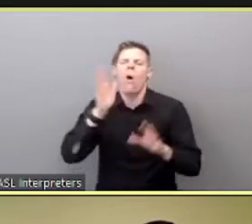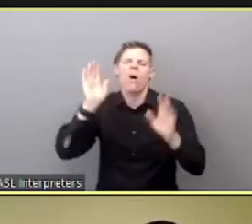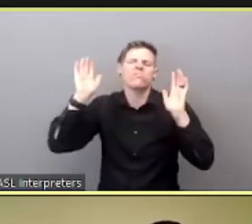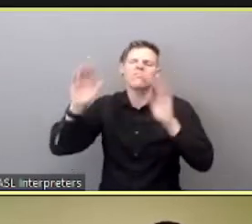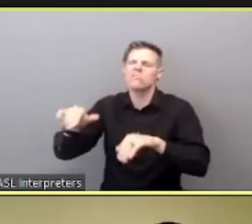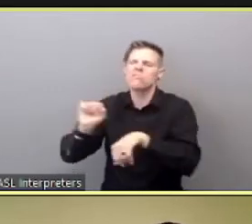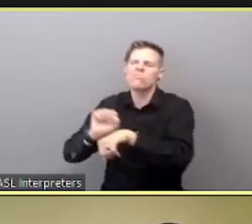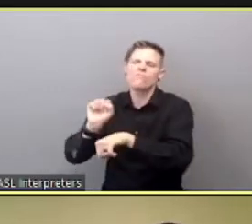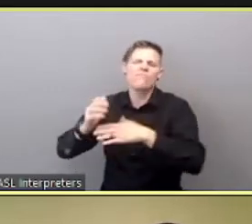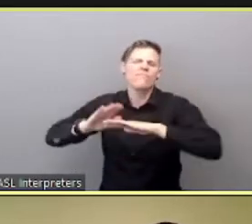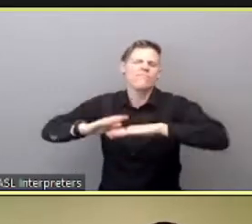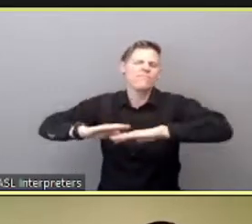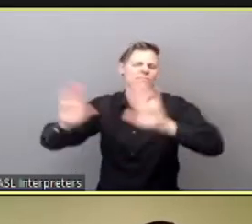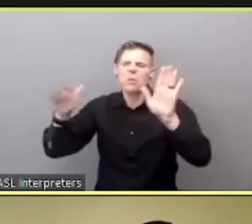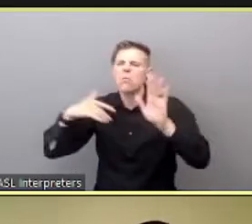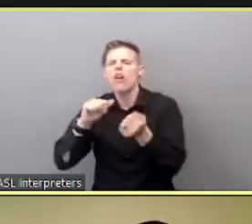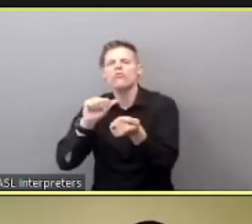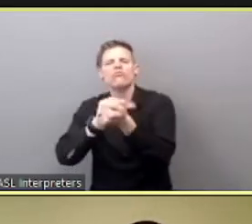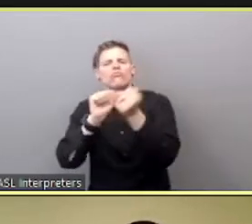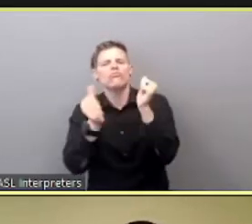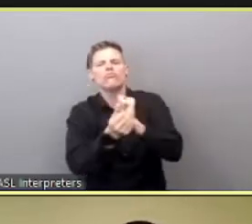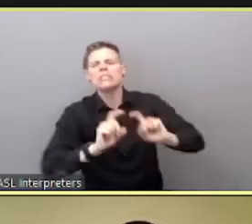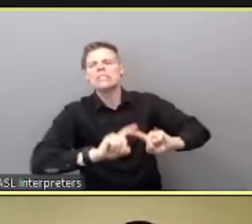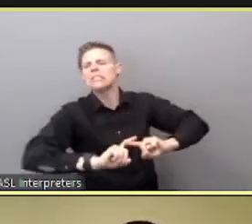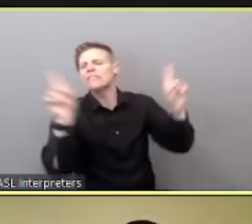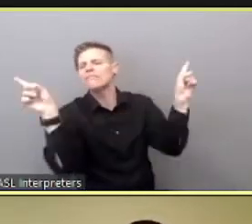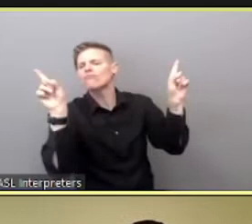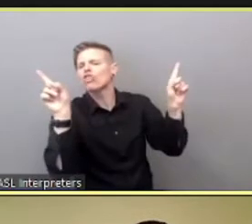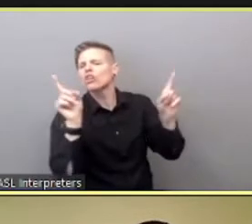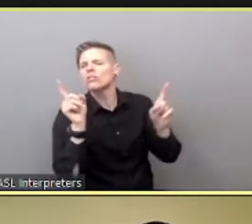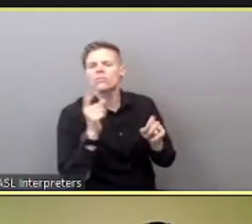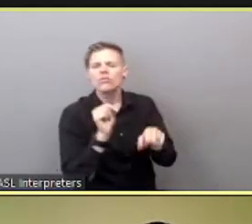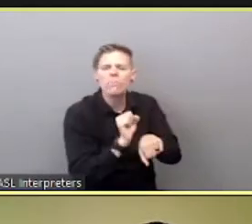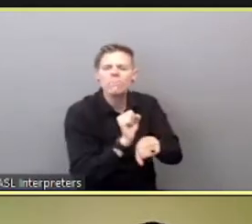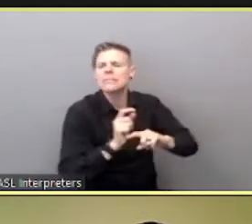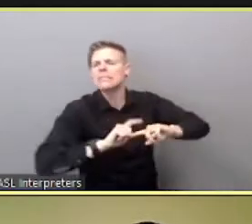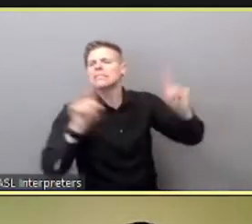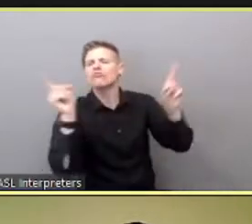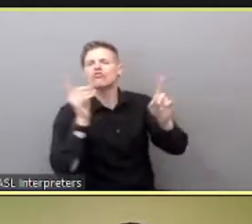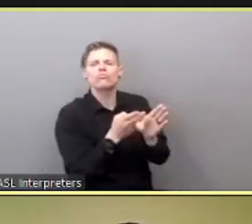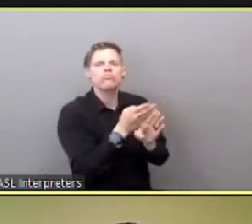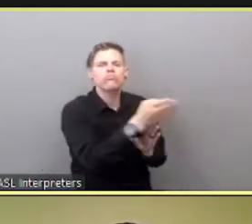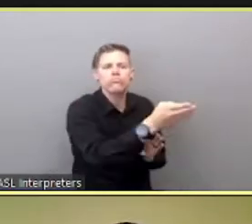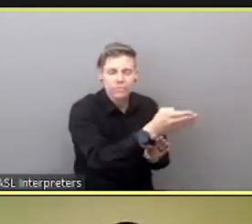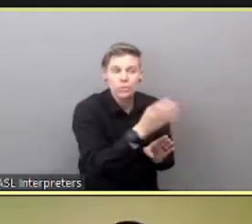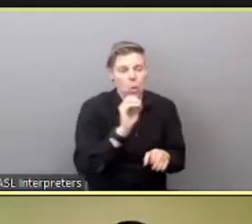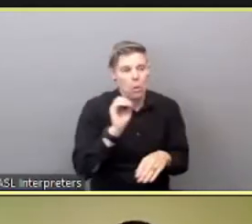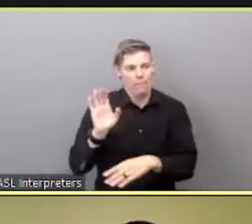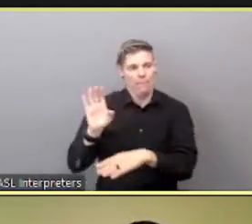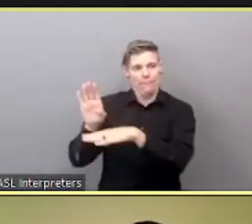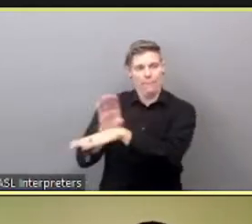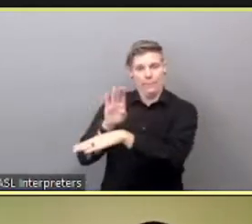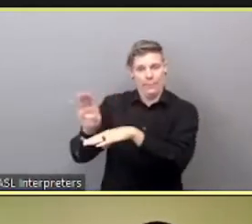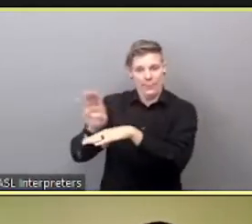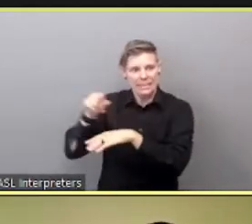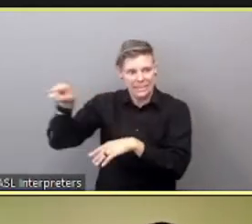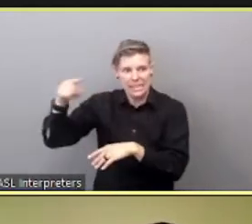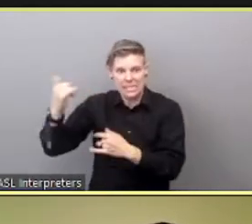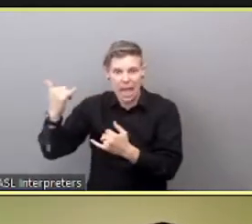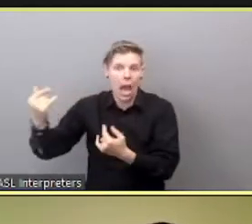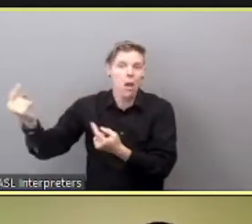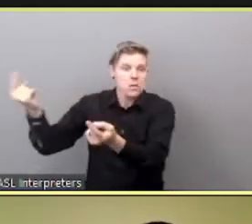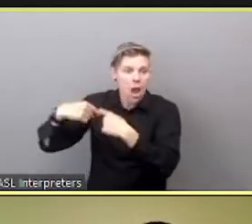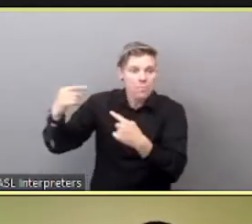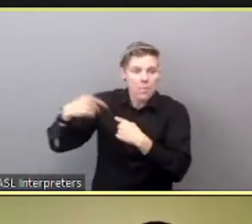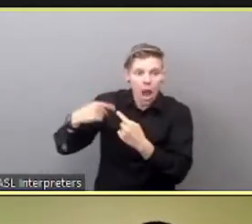industries. Once employers begin to report wages for the quarter that ended in September, we'll get a better sense of